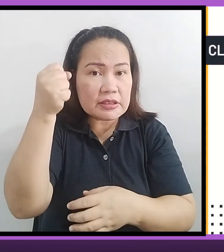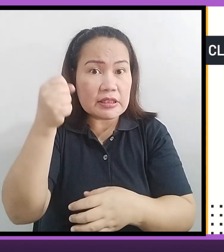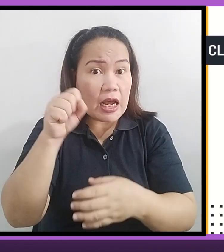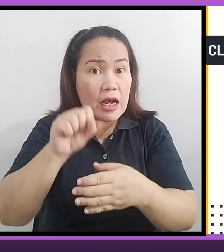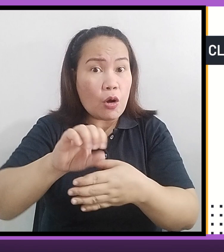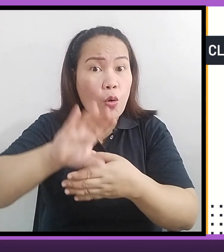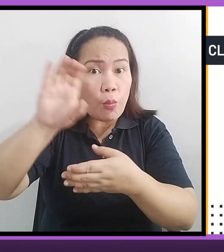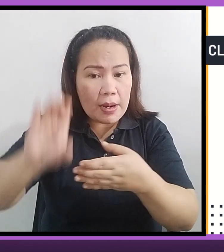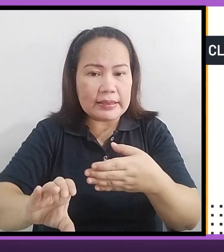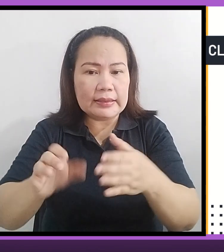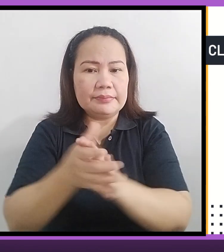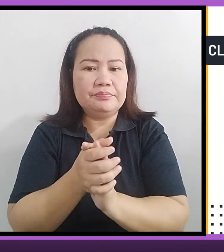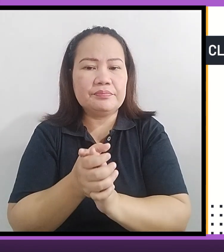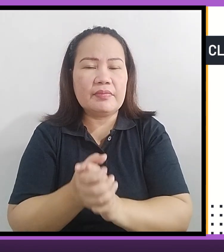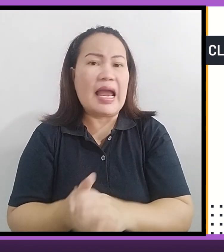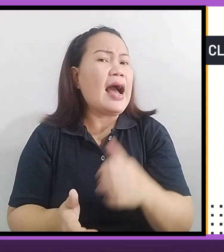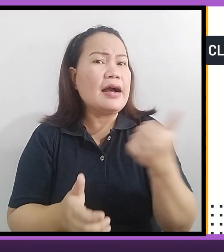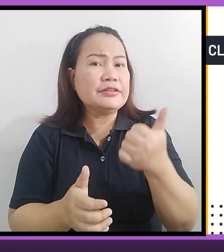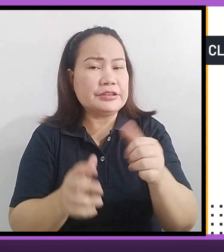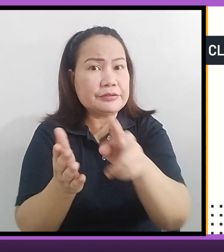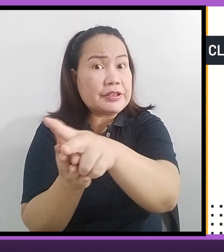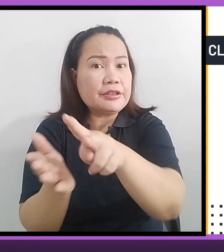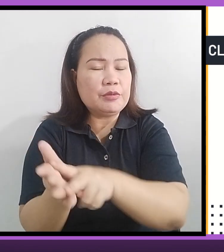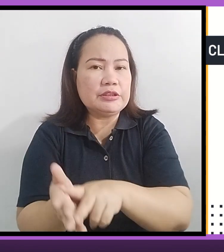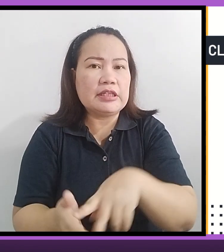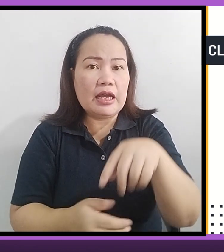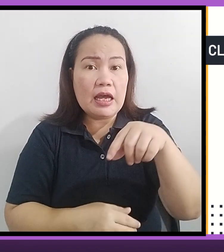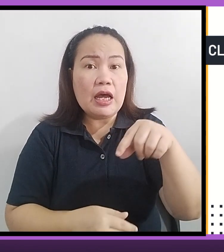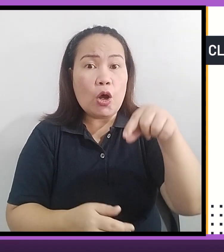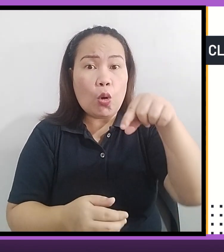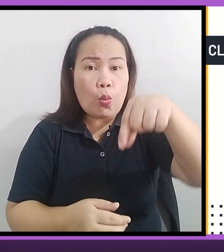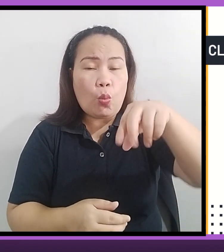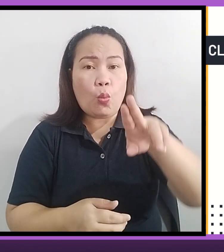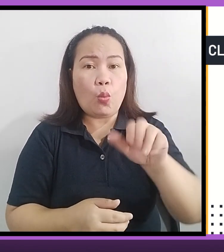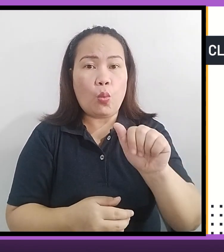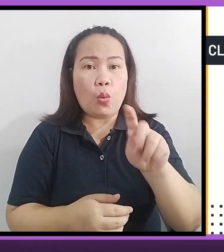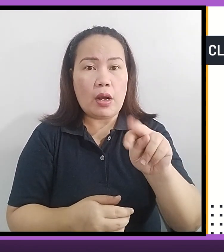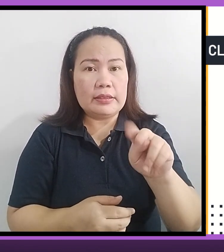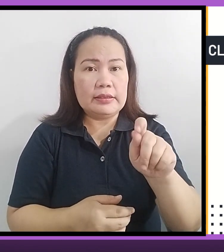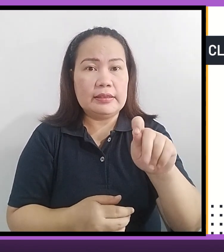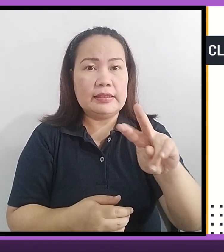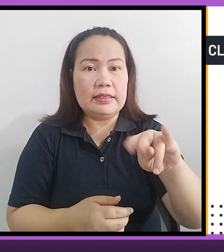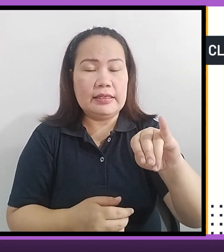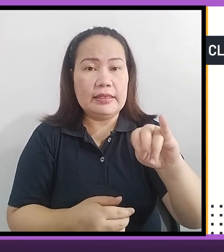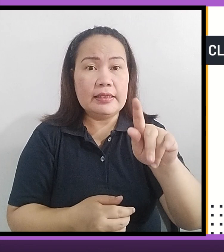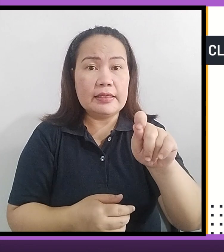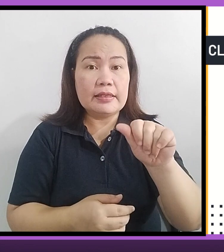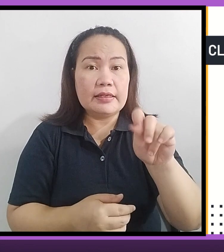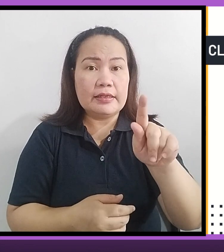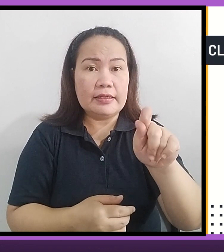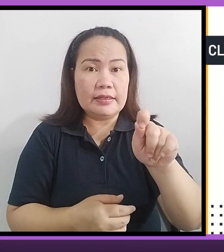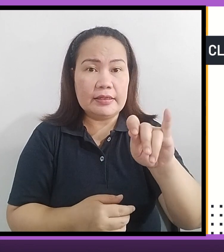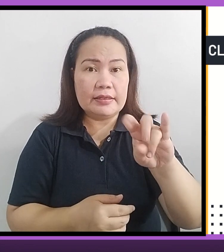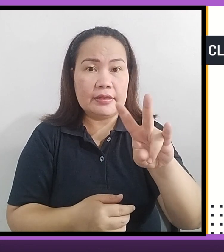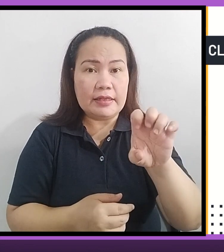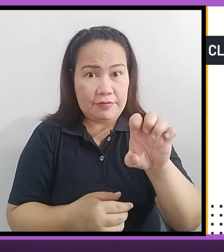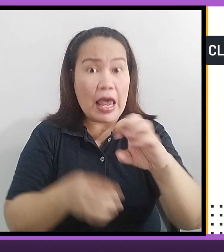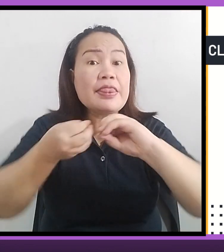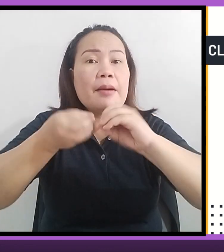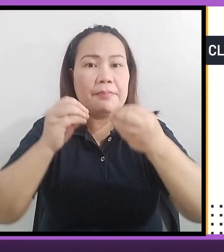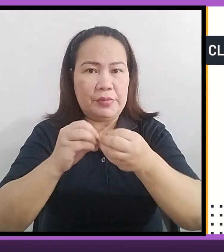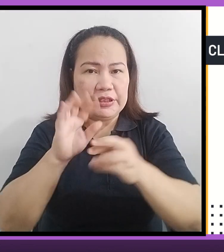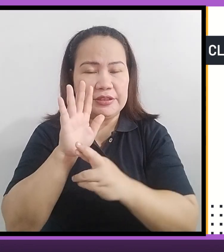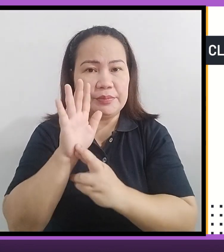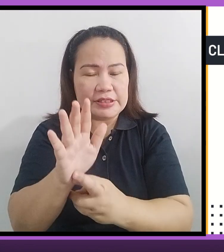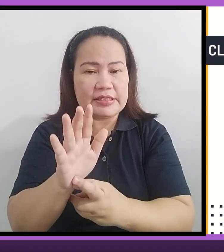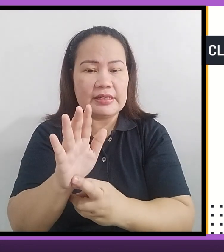of variables is quantitative variables. So what is quantitative variables? So it is a number that represent an